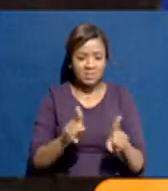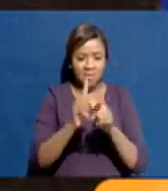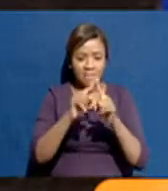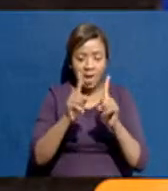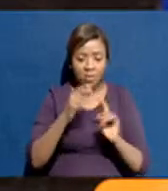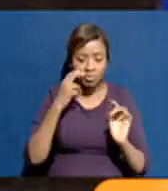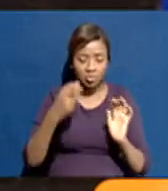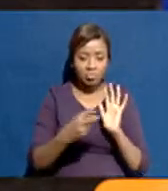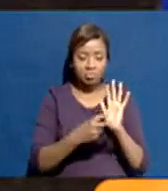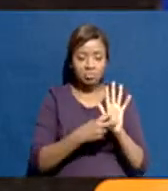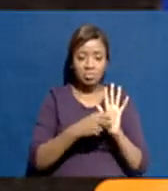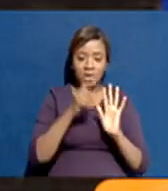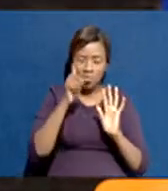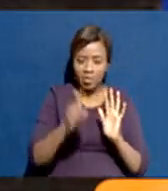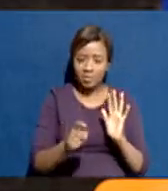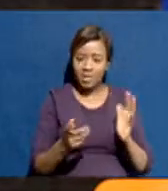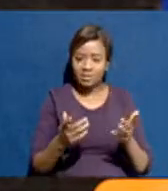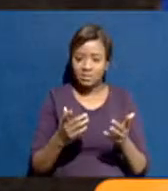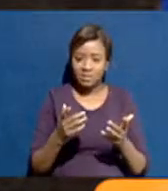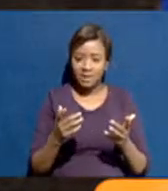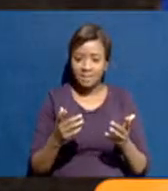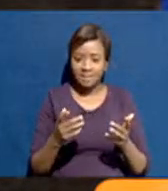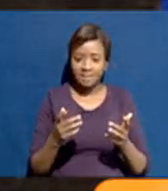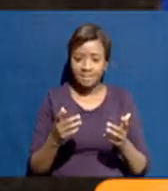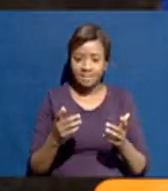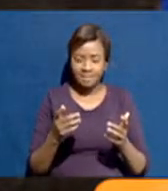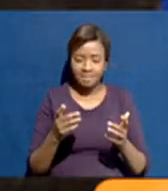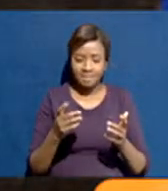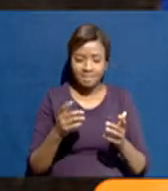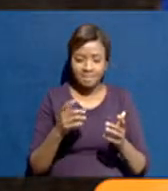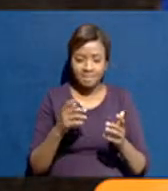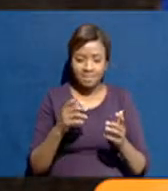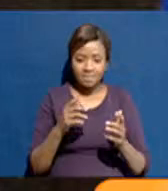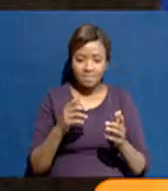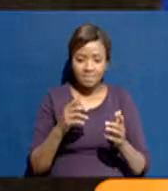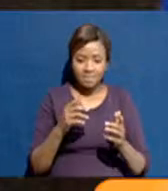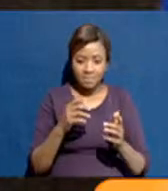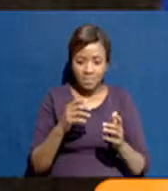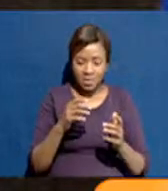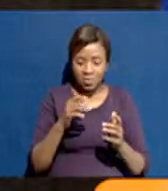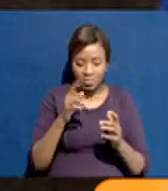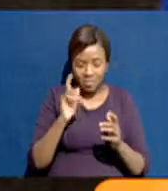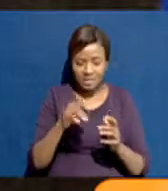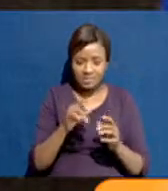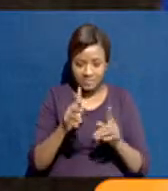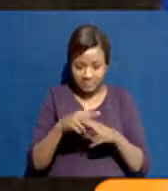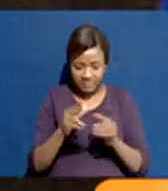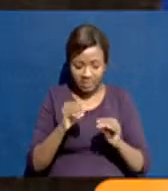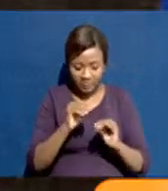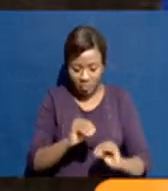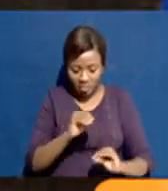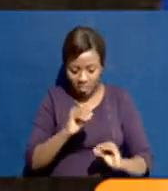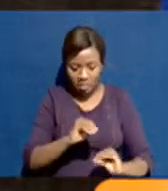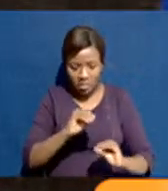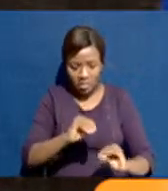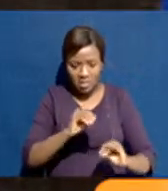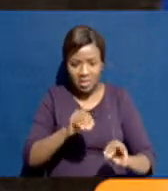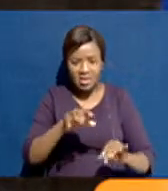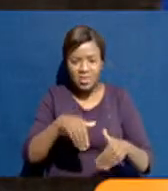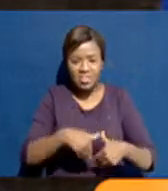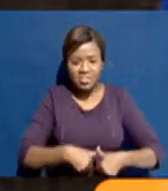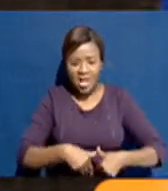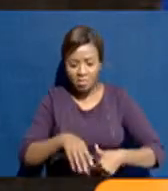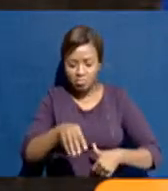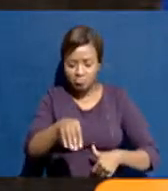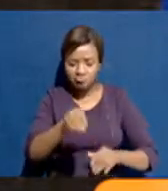that it has to be inherent from a person point of view. Yeah. As from when they are young, to begin thinking about the way they brush their teeth.